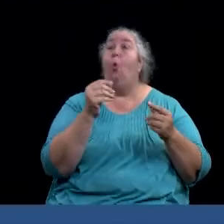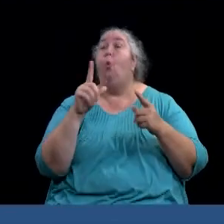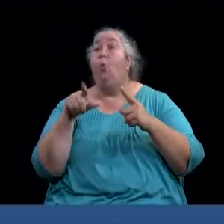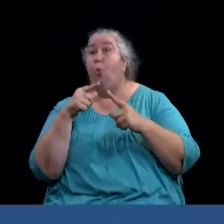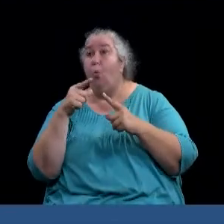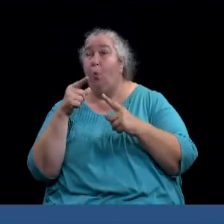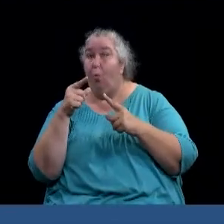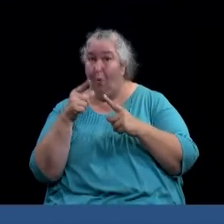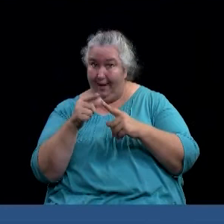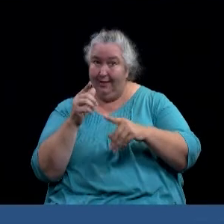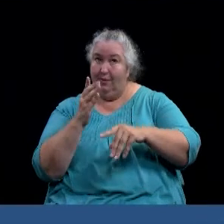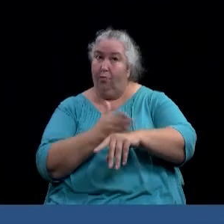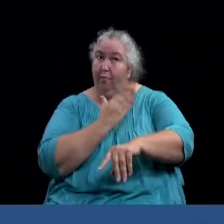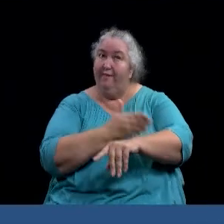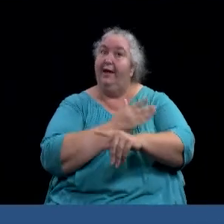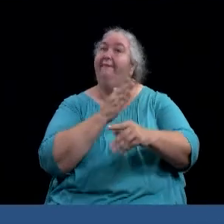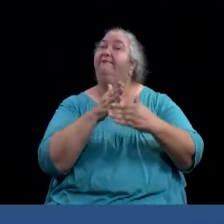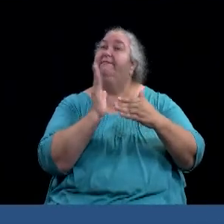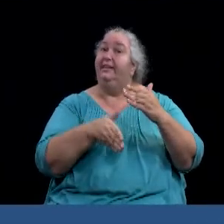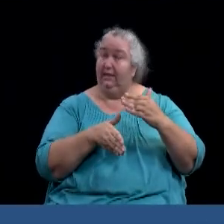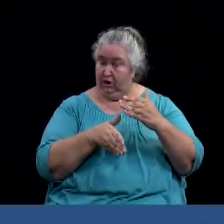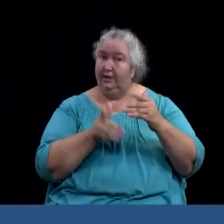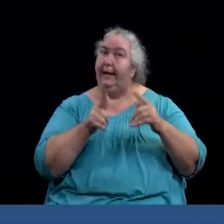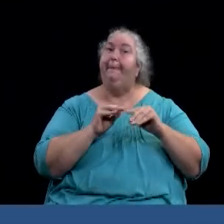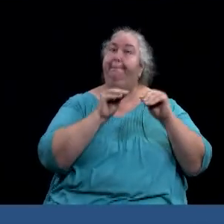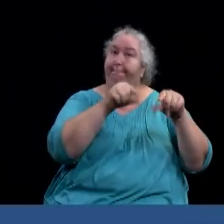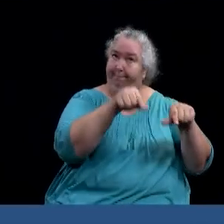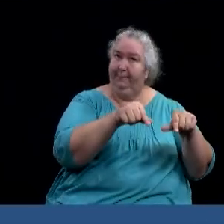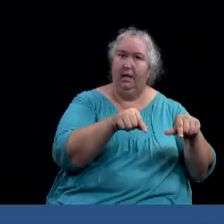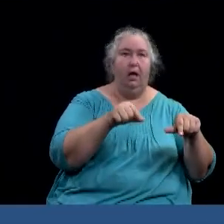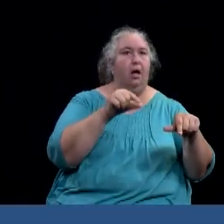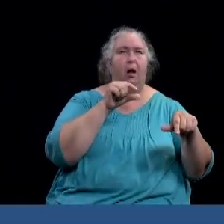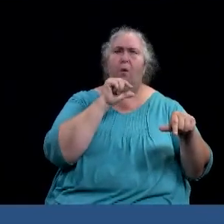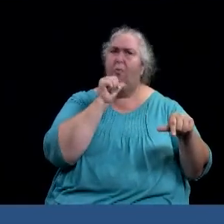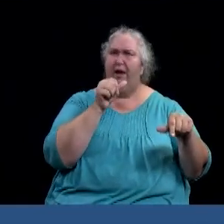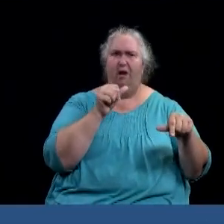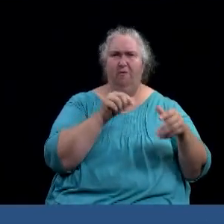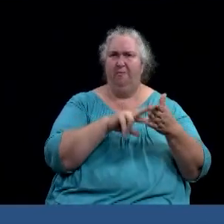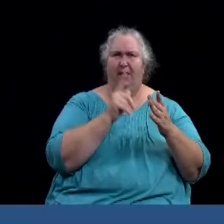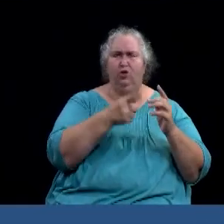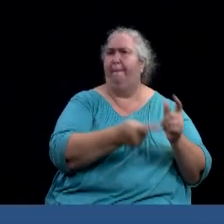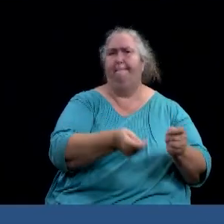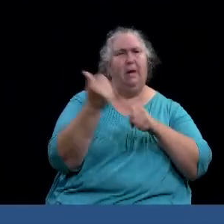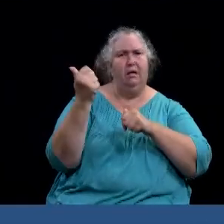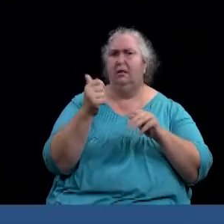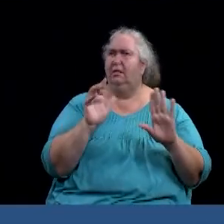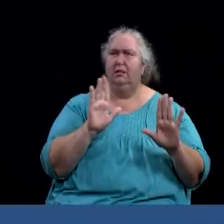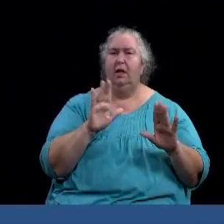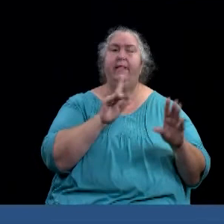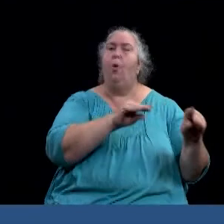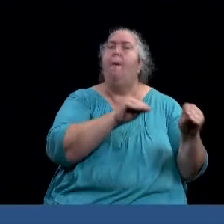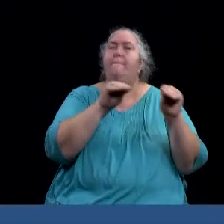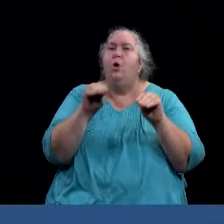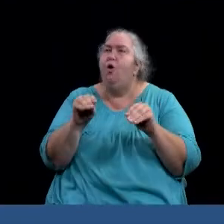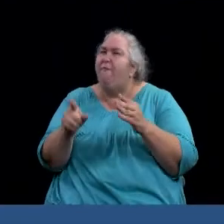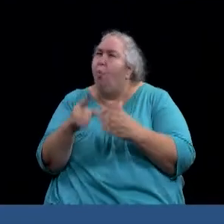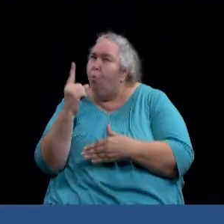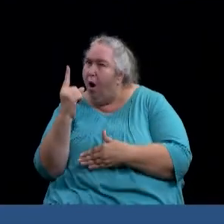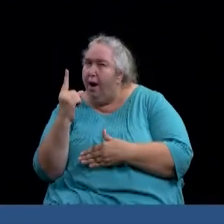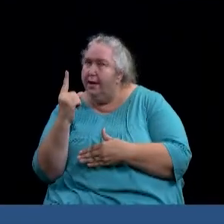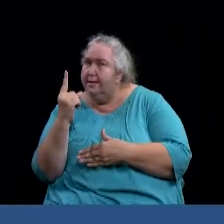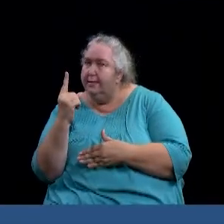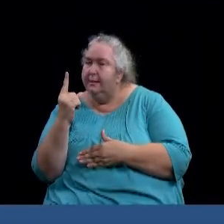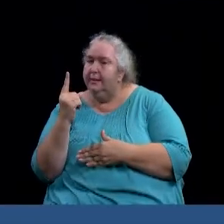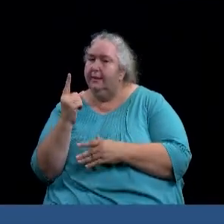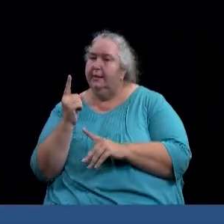have no intention of moving them off property. So they'll move once from the present unit that they live